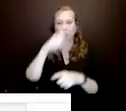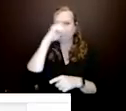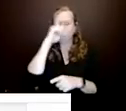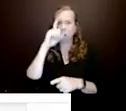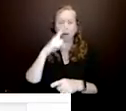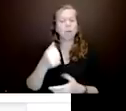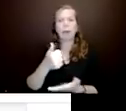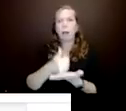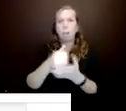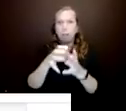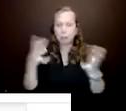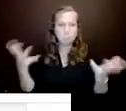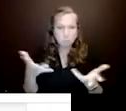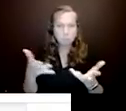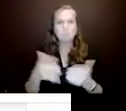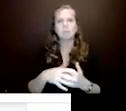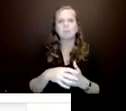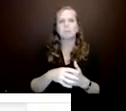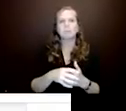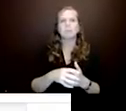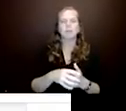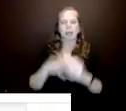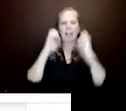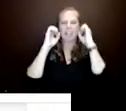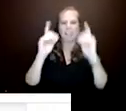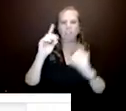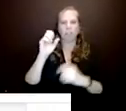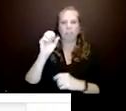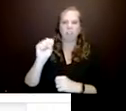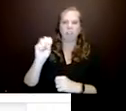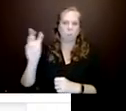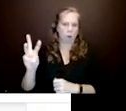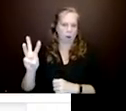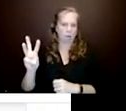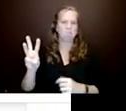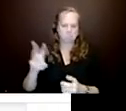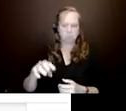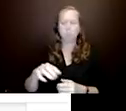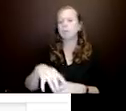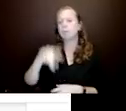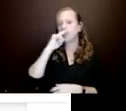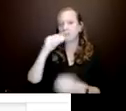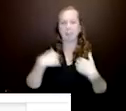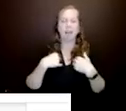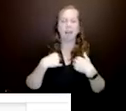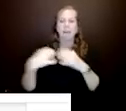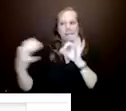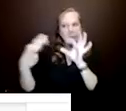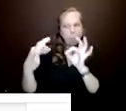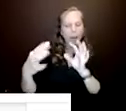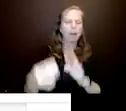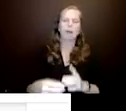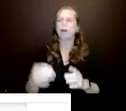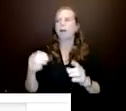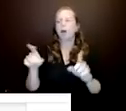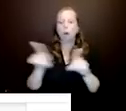the utilization of educational software. So not only will kids be getting feedback from their classroom teacher, they will also